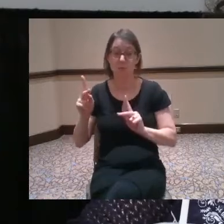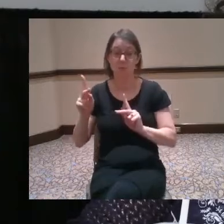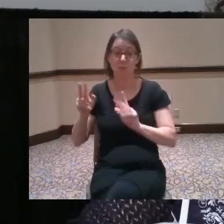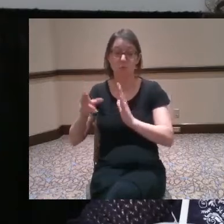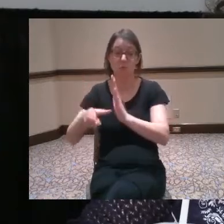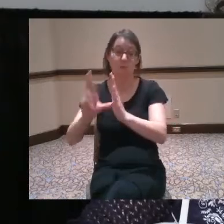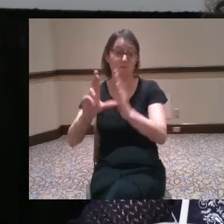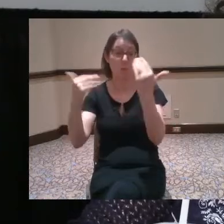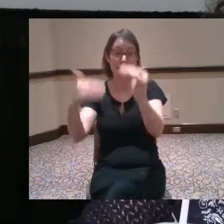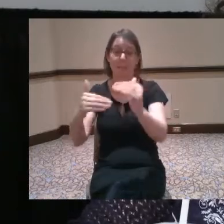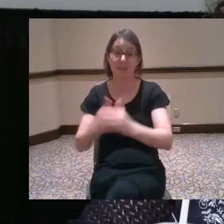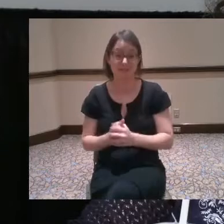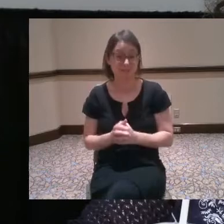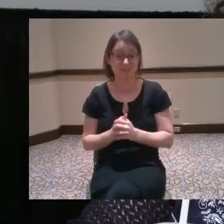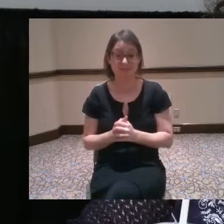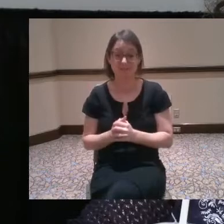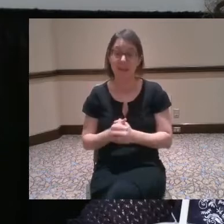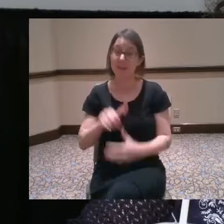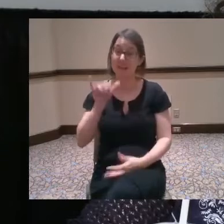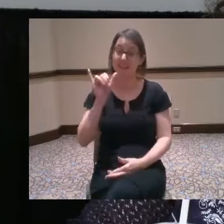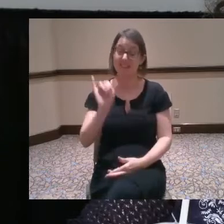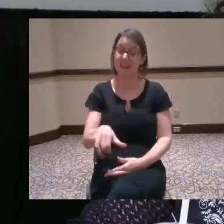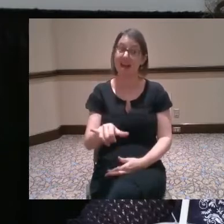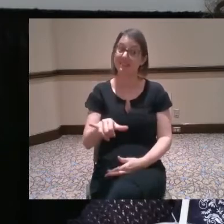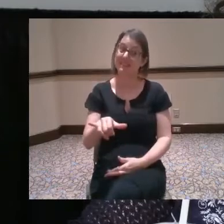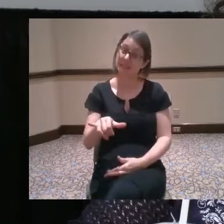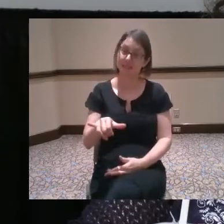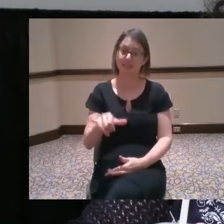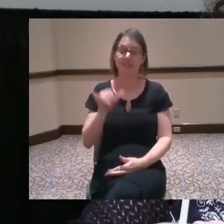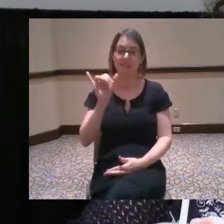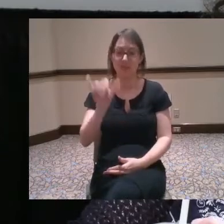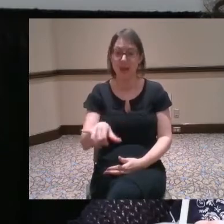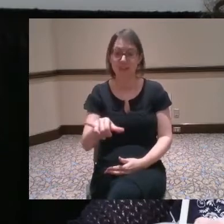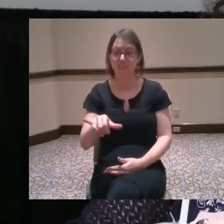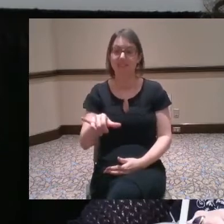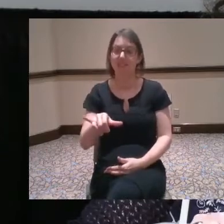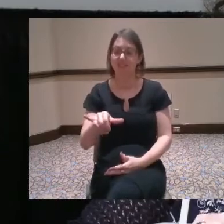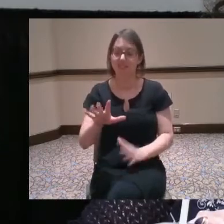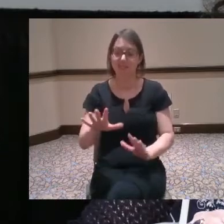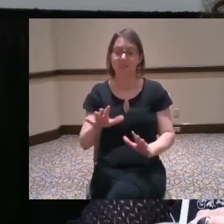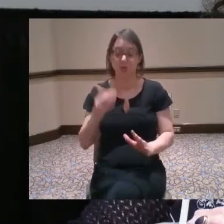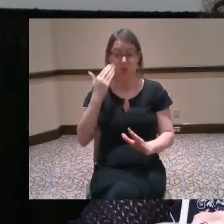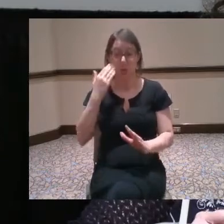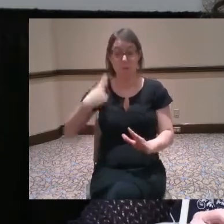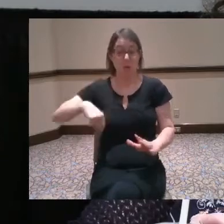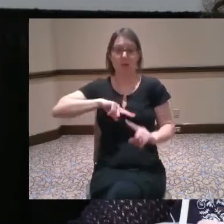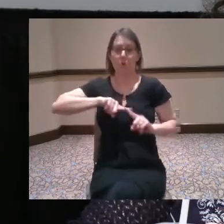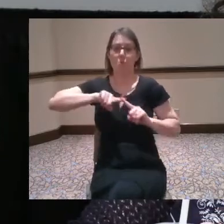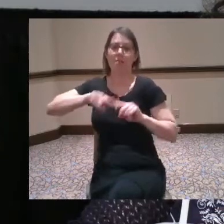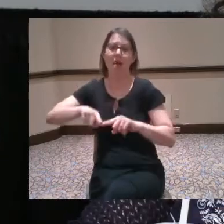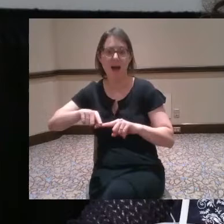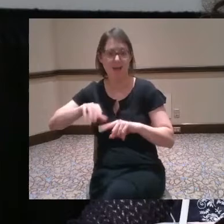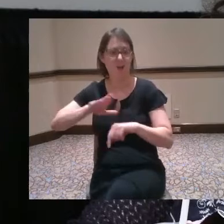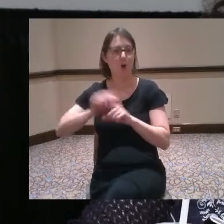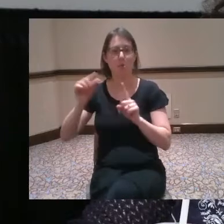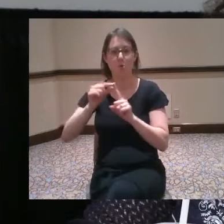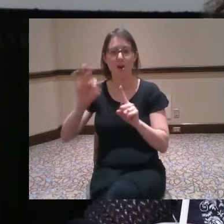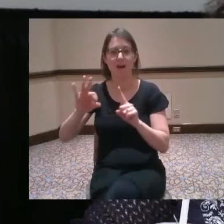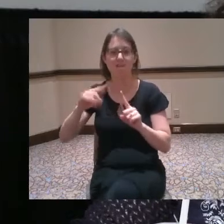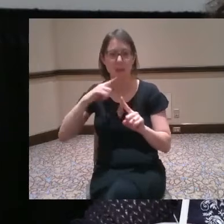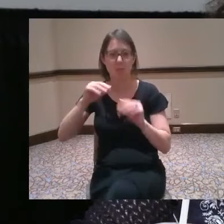work. And that's a radical stance in an industry that is reliant on word of